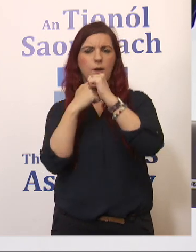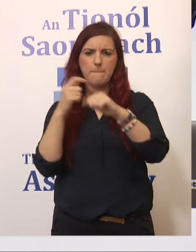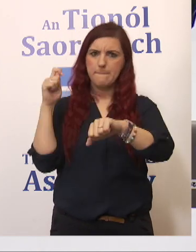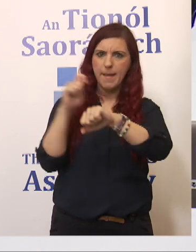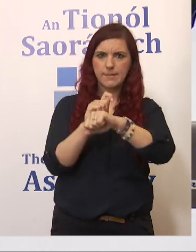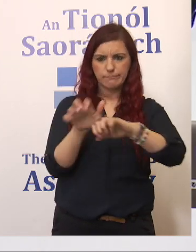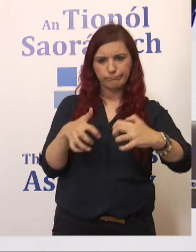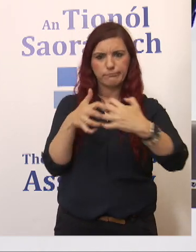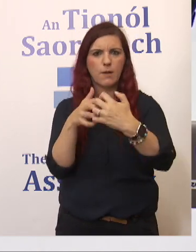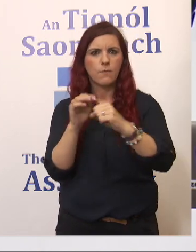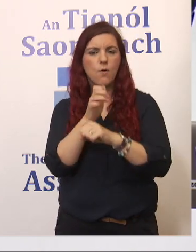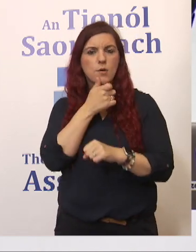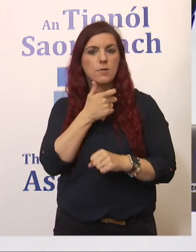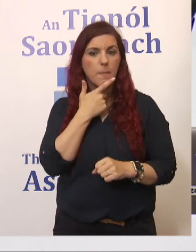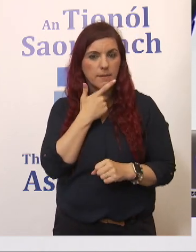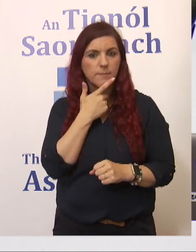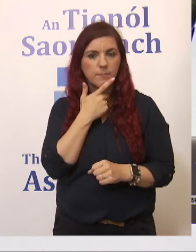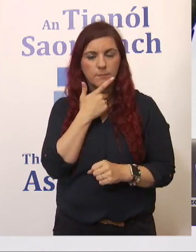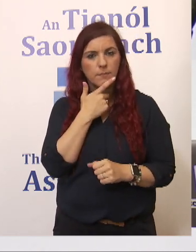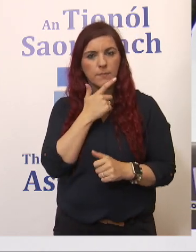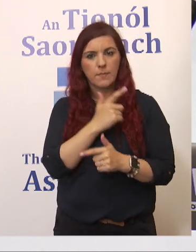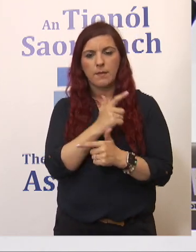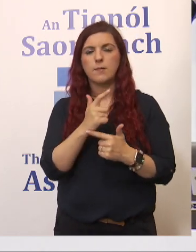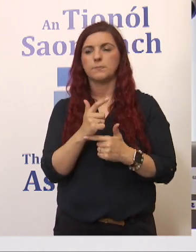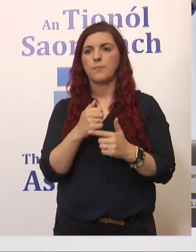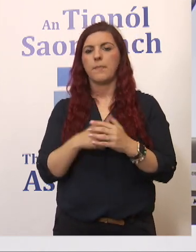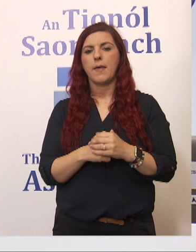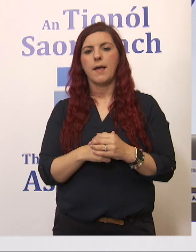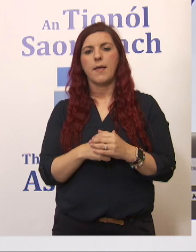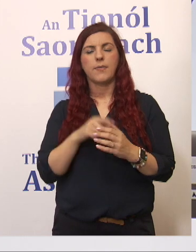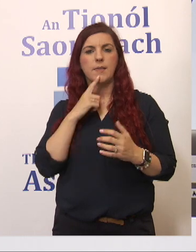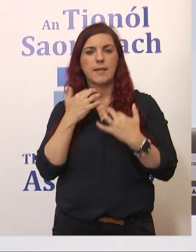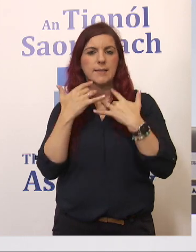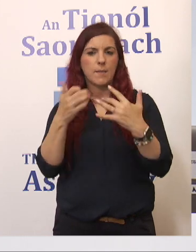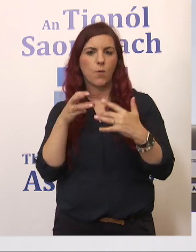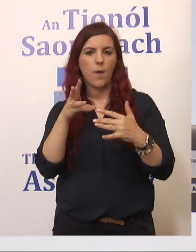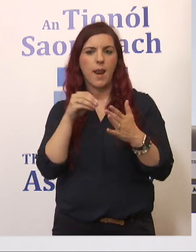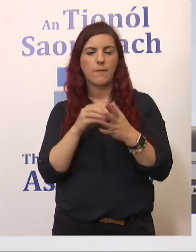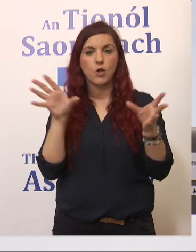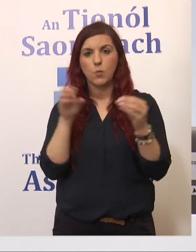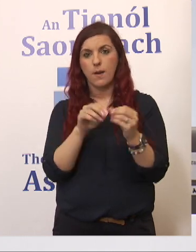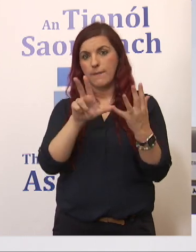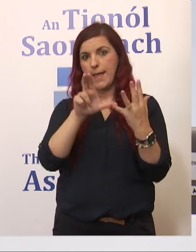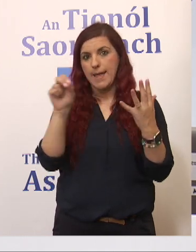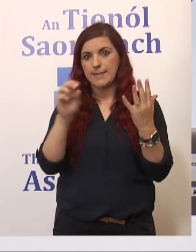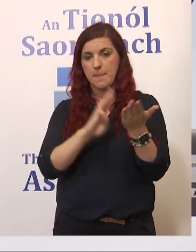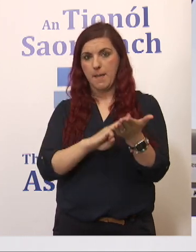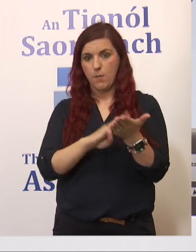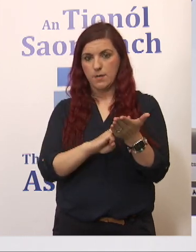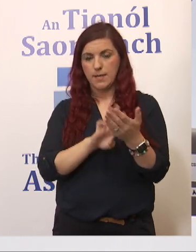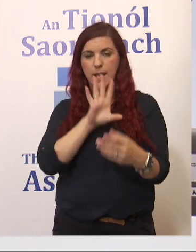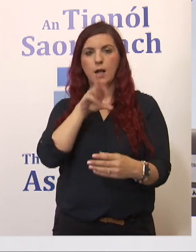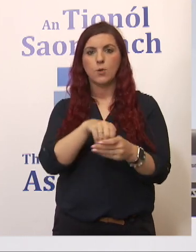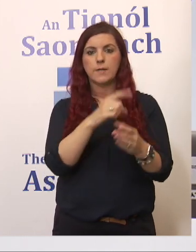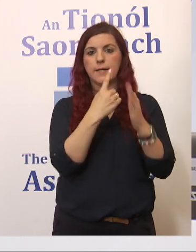for Dublin, and to bring forward proposals in that regard. And the Assembly will have a total of 80 members, including an